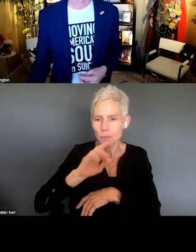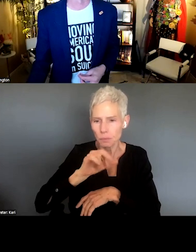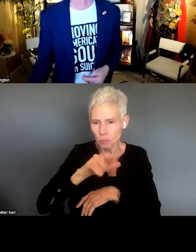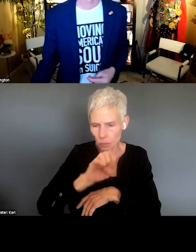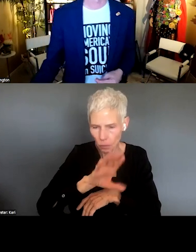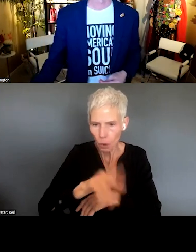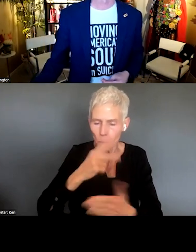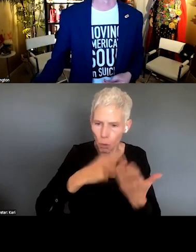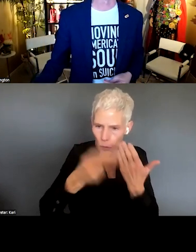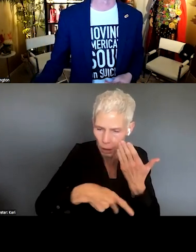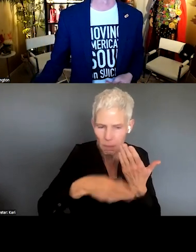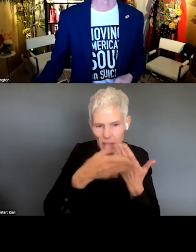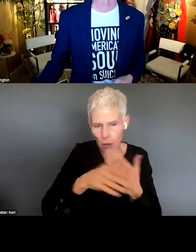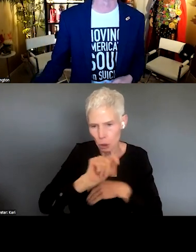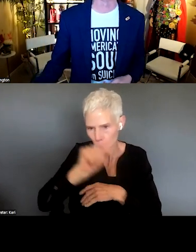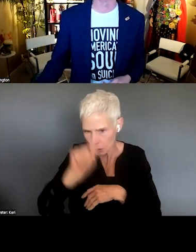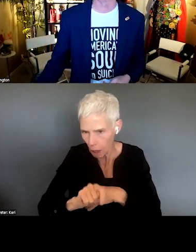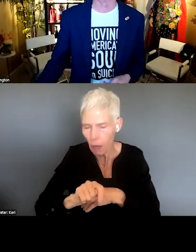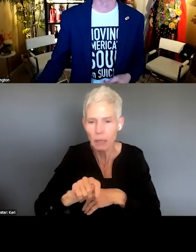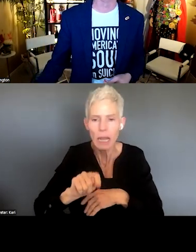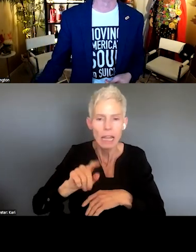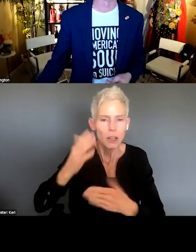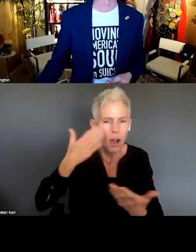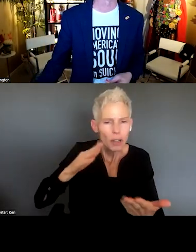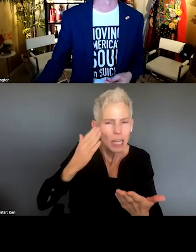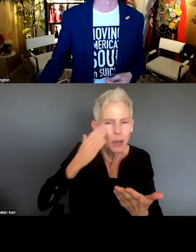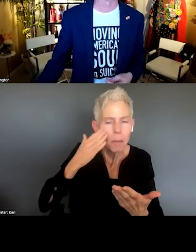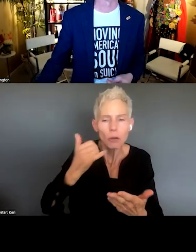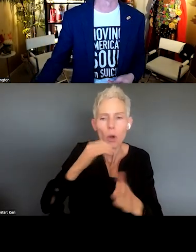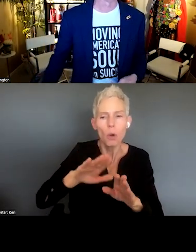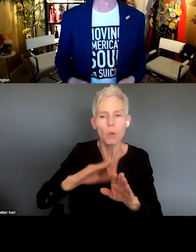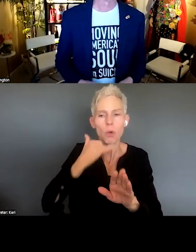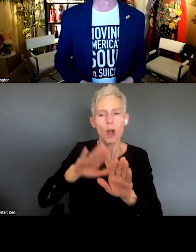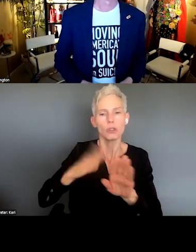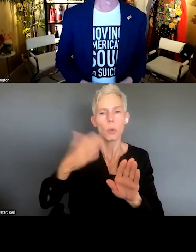of these No Wrong Door facilities. Any reflections as you move into the SAMHSA update?